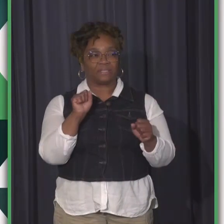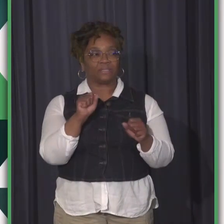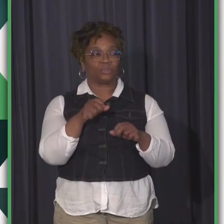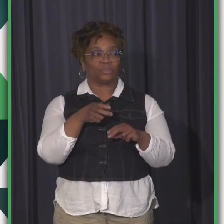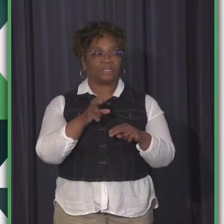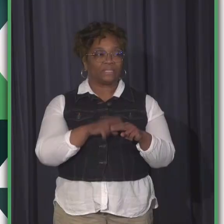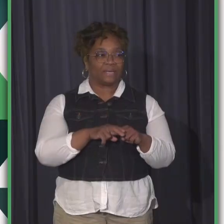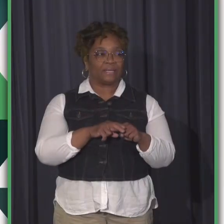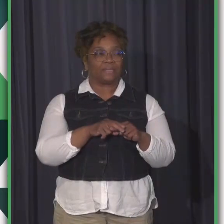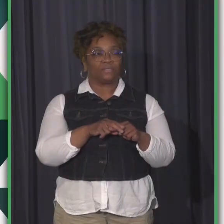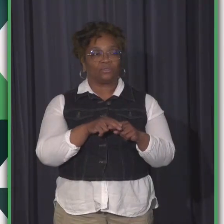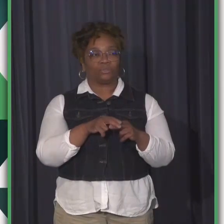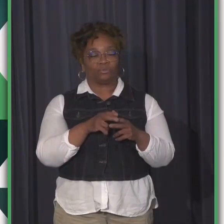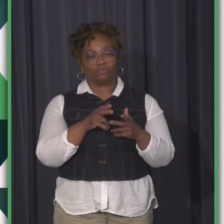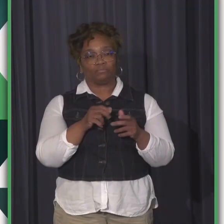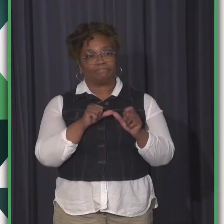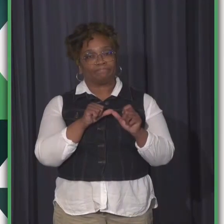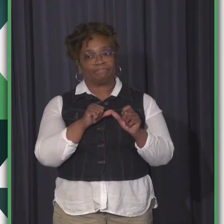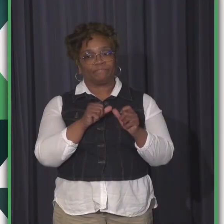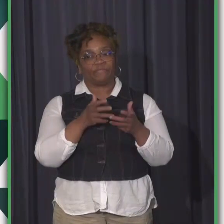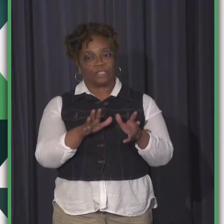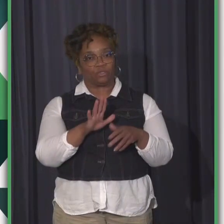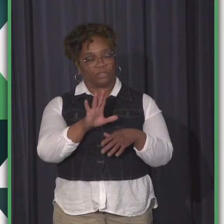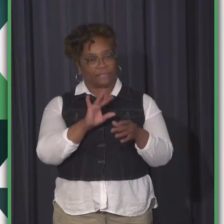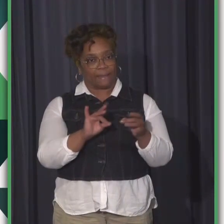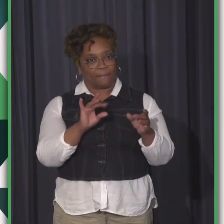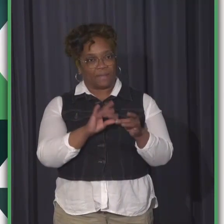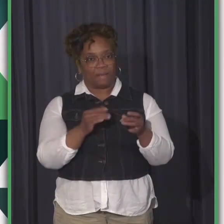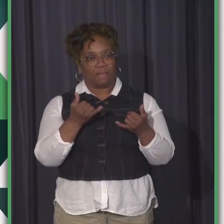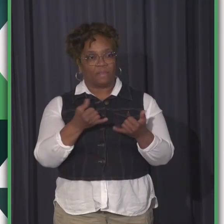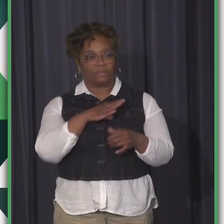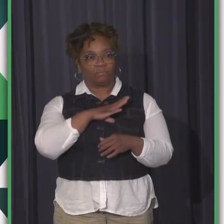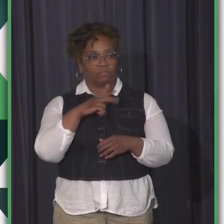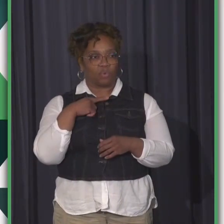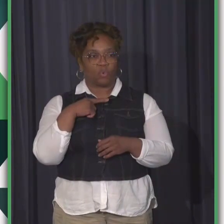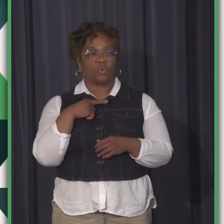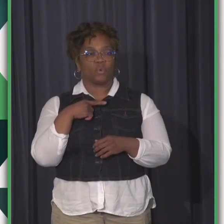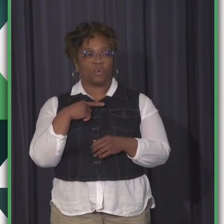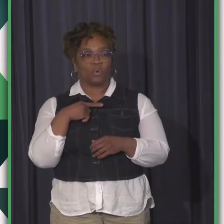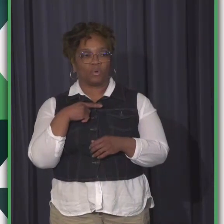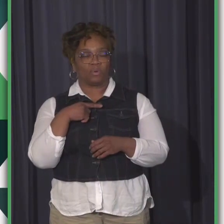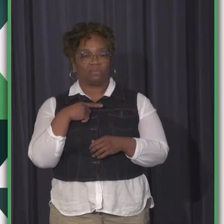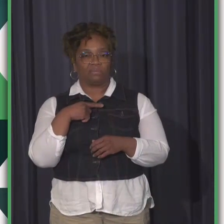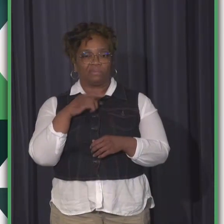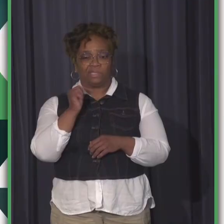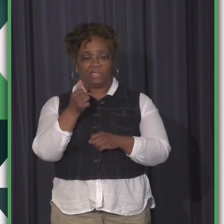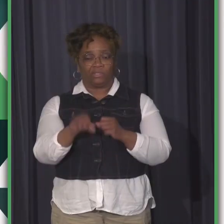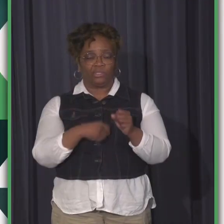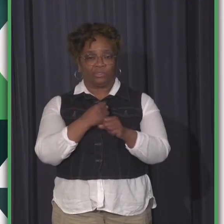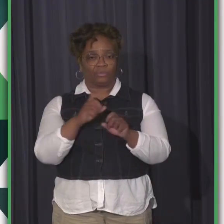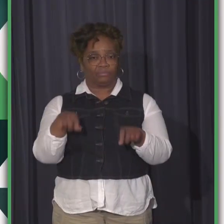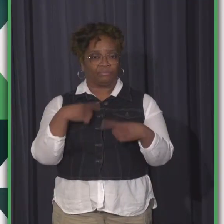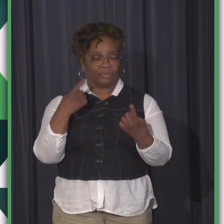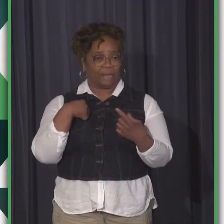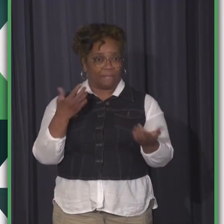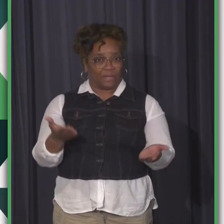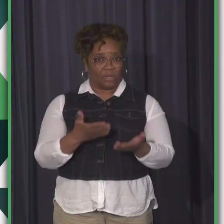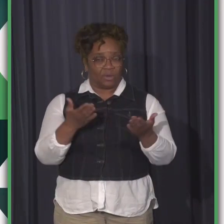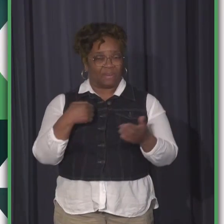statement that he was making. This board, for the past decade that I've been here, I have